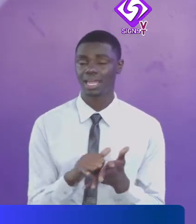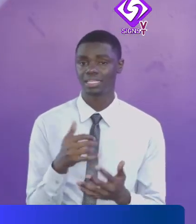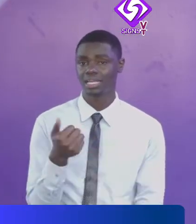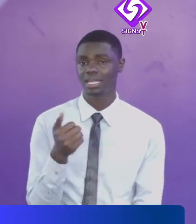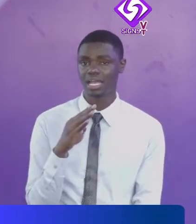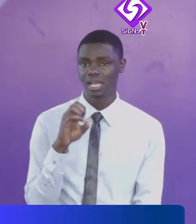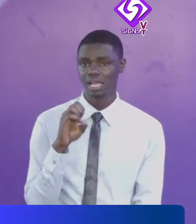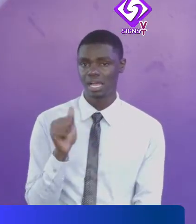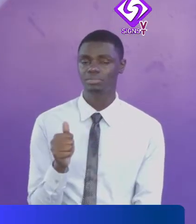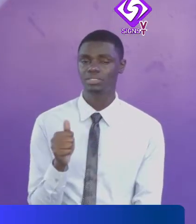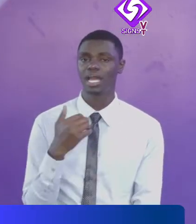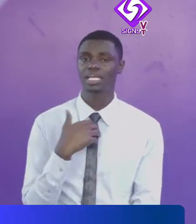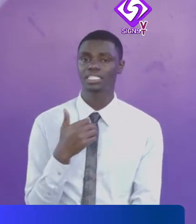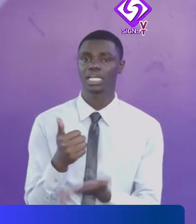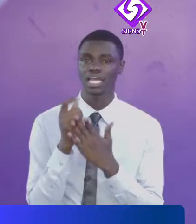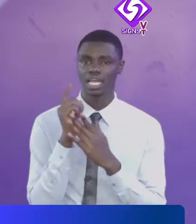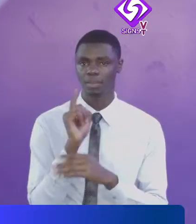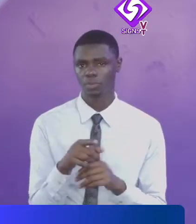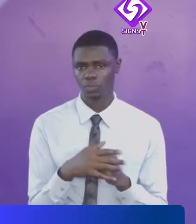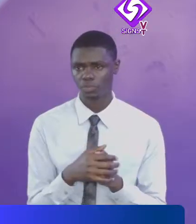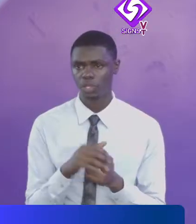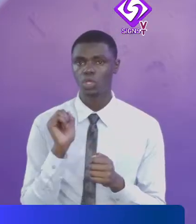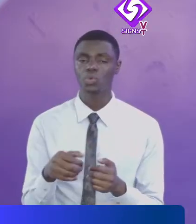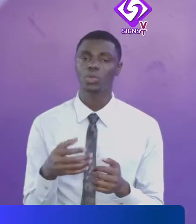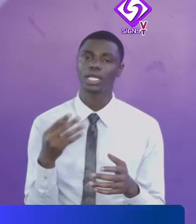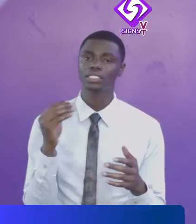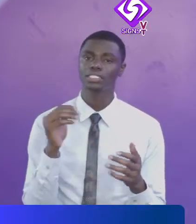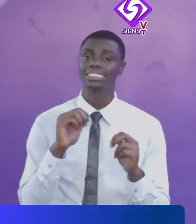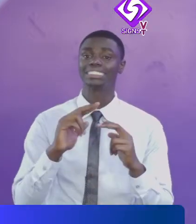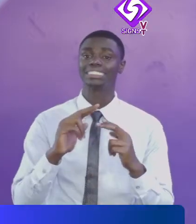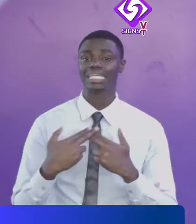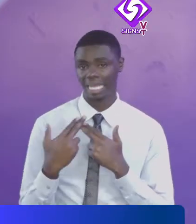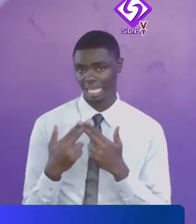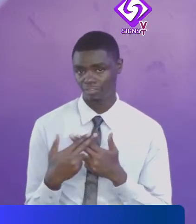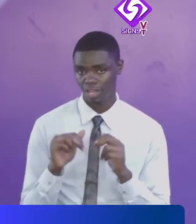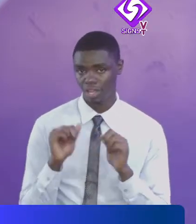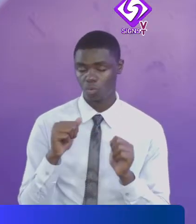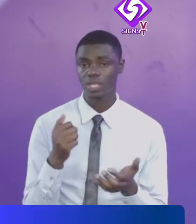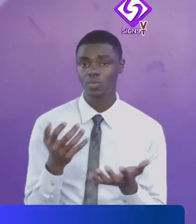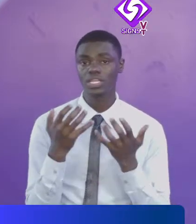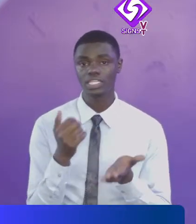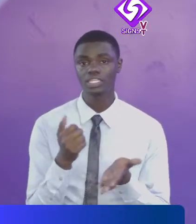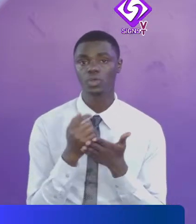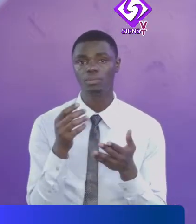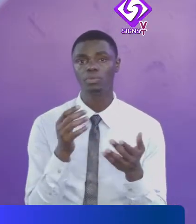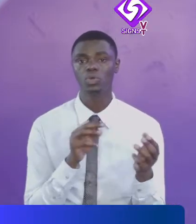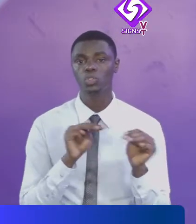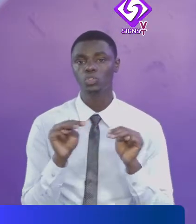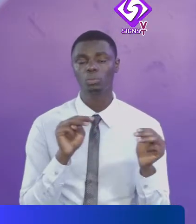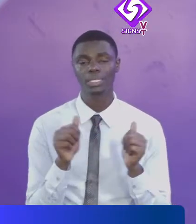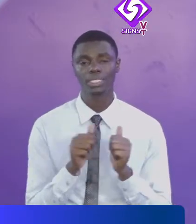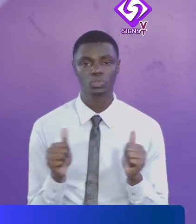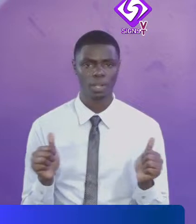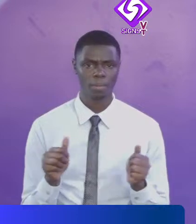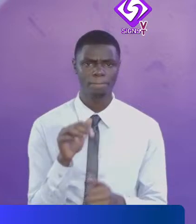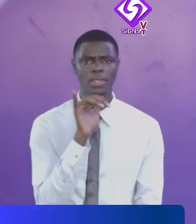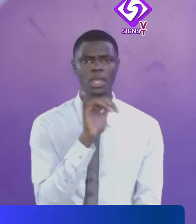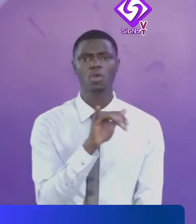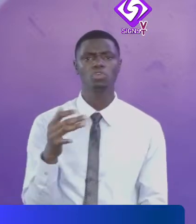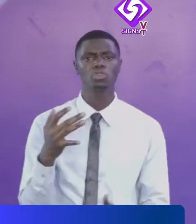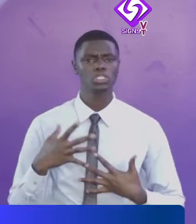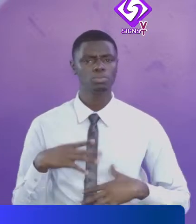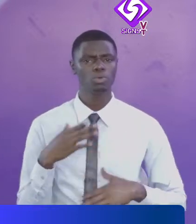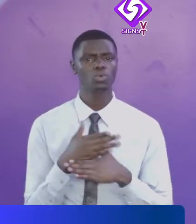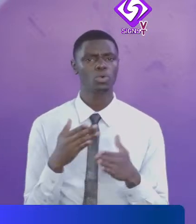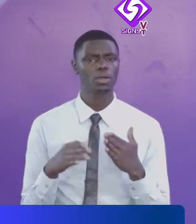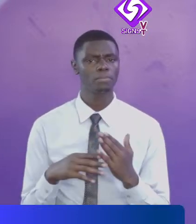it has walked a journey with you. You can see the wealth that you've built. We now need to help you manage your wealth. And even for those who are building their wealth,